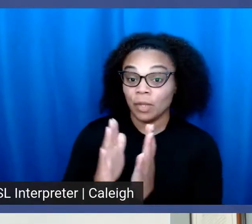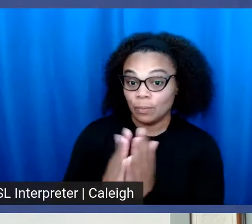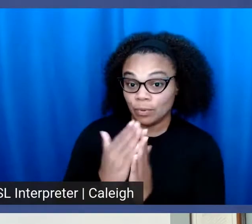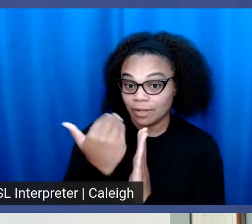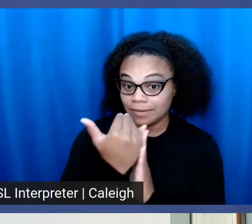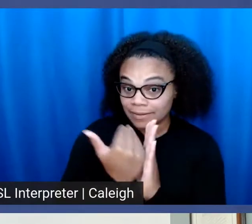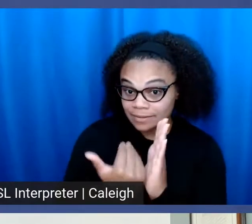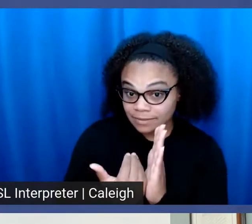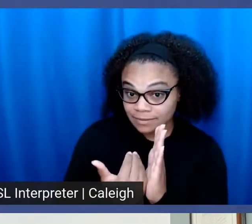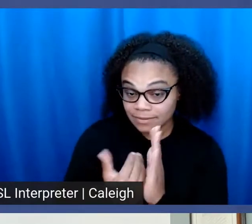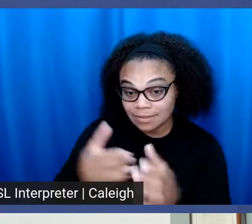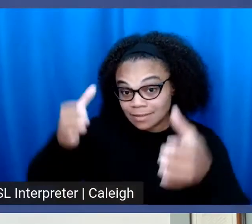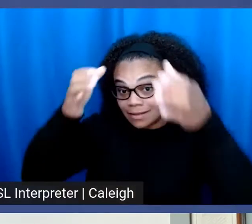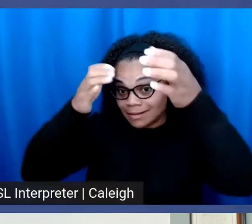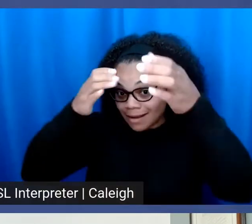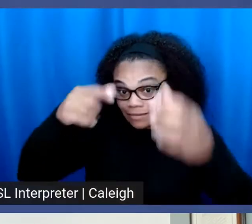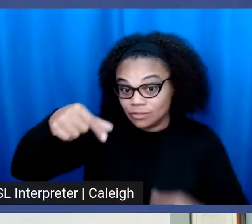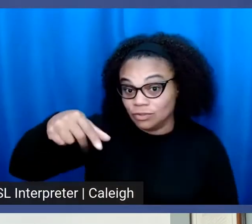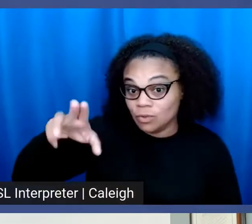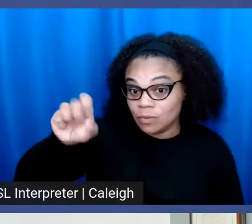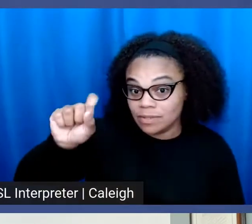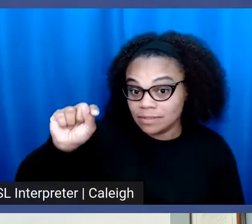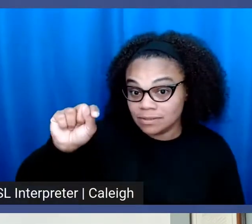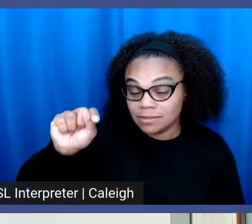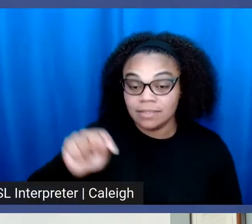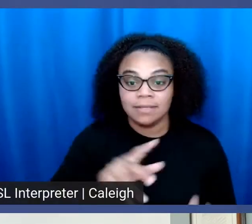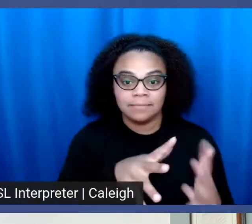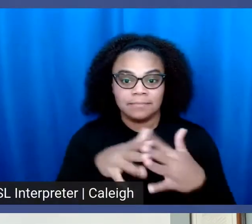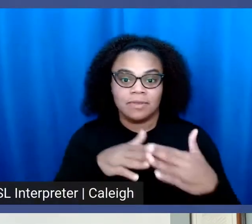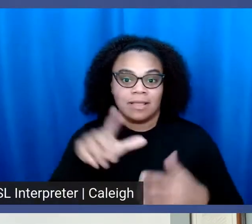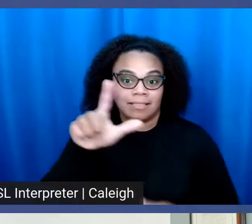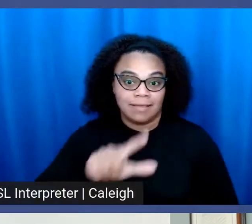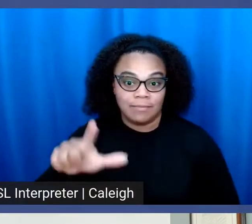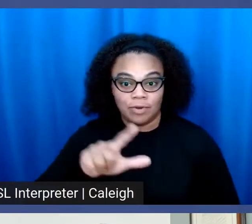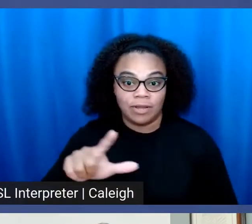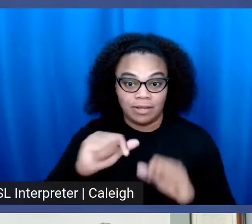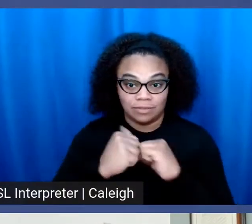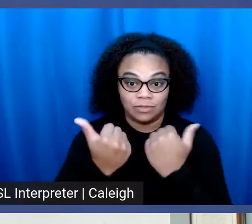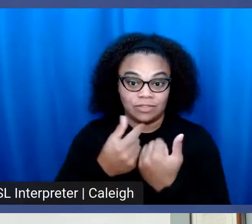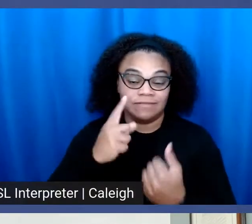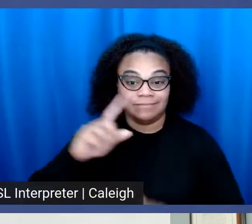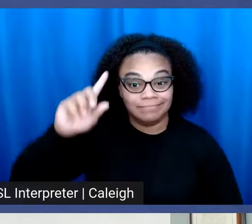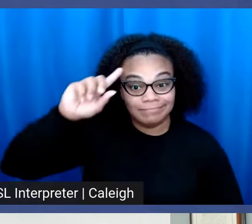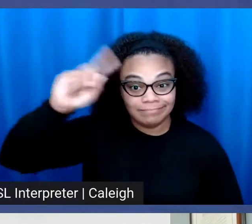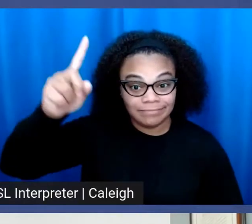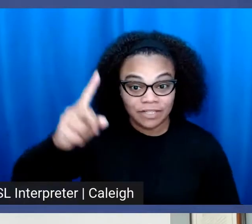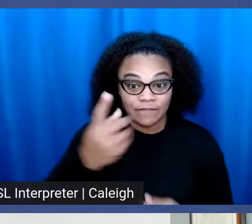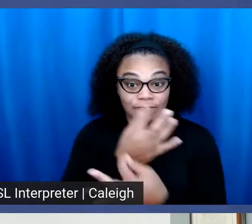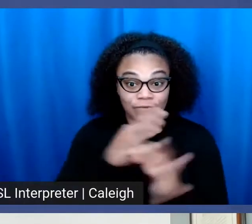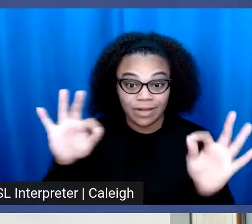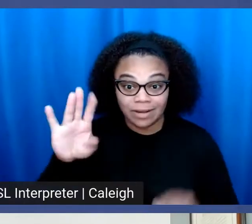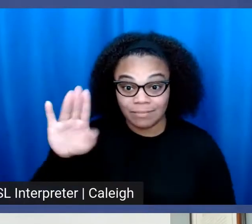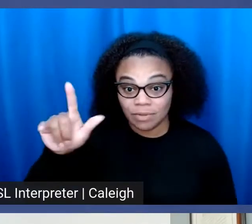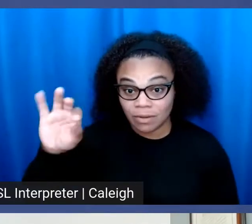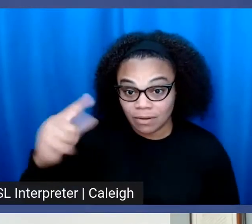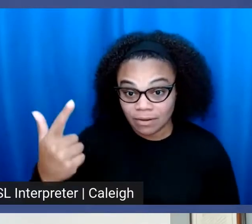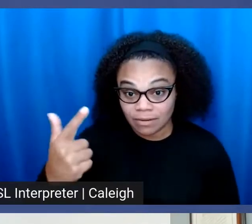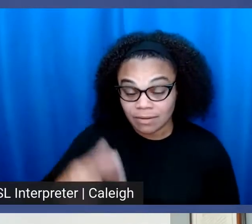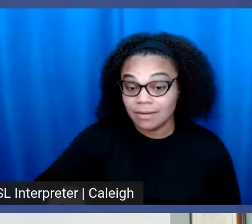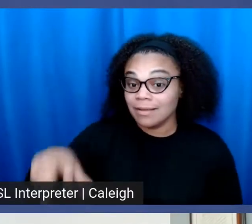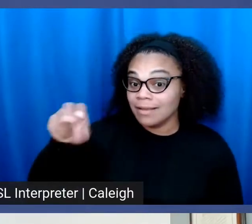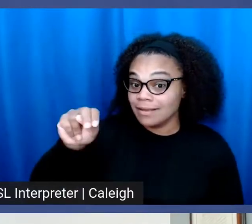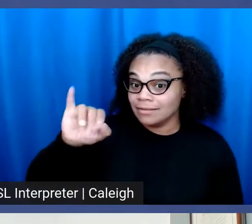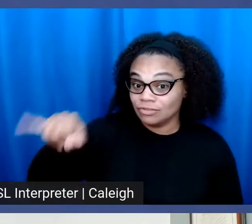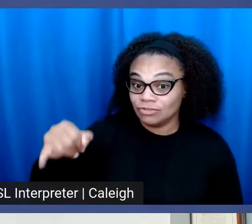Knowledge Quest, the American Library Association Intellectual Freedom Blog, NJEA